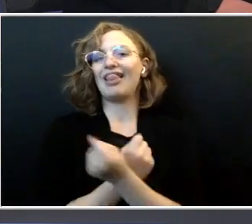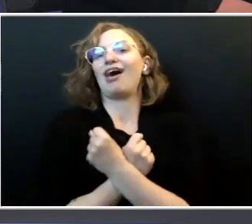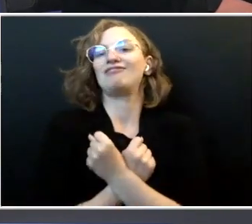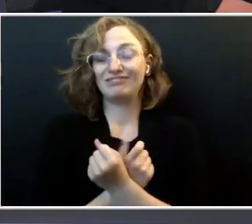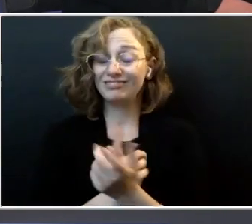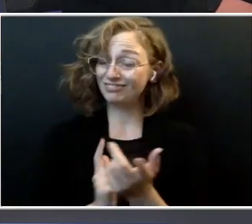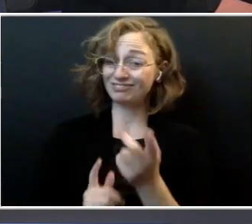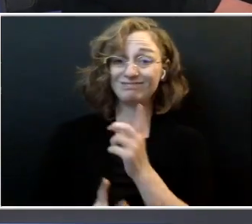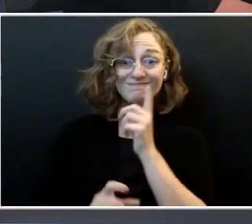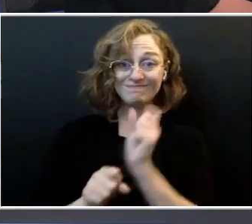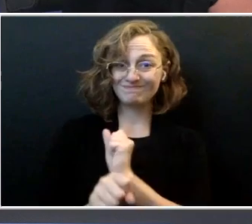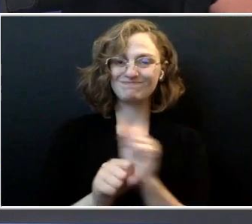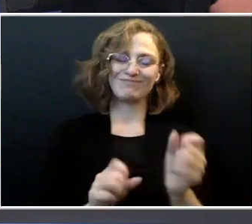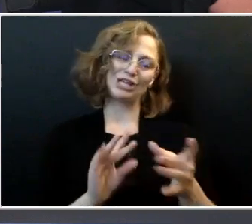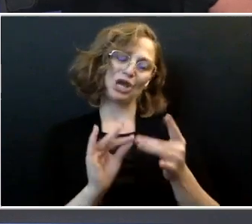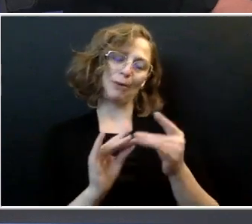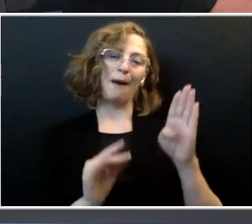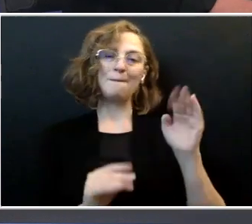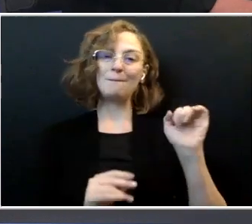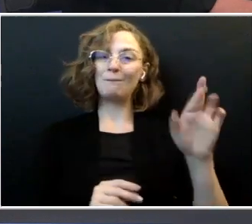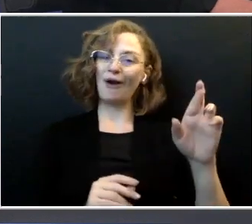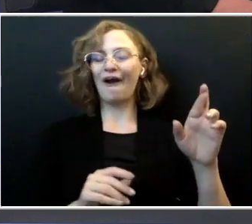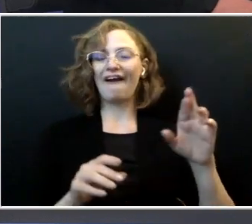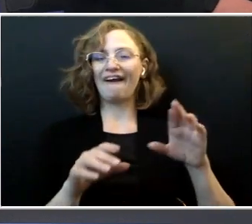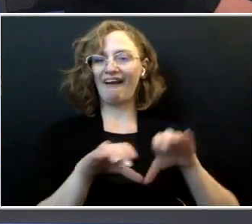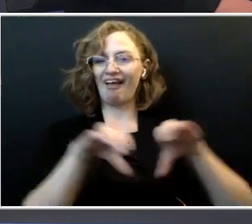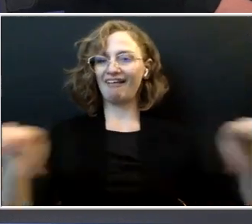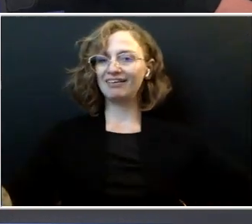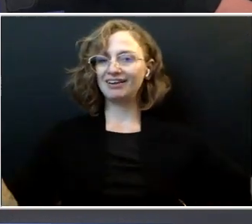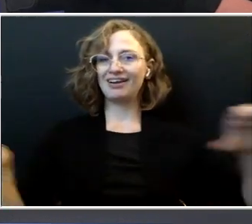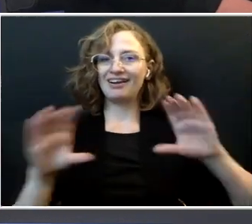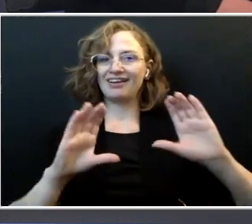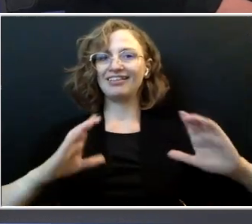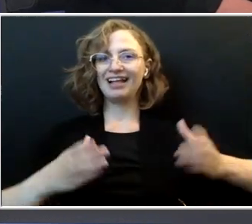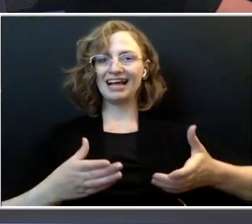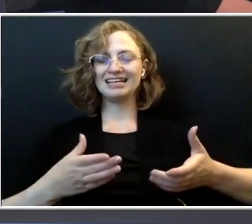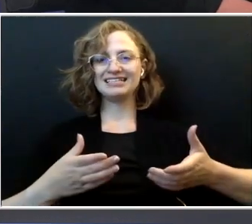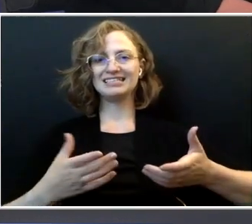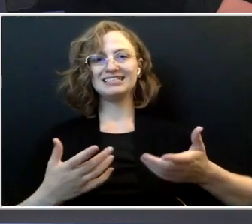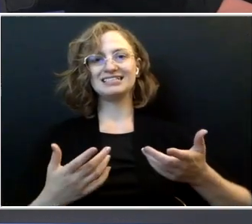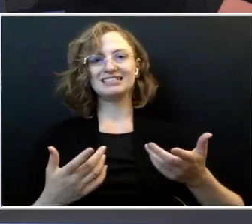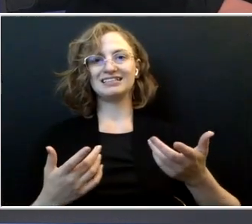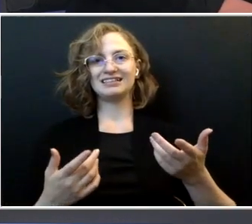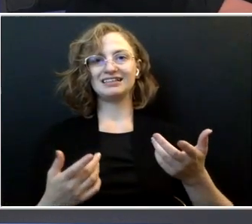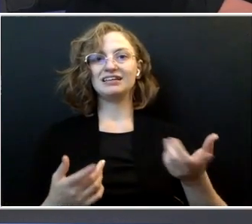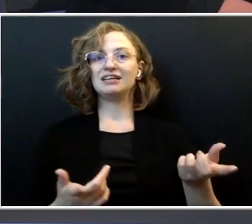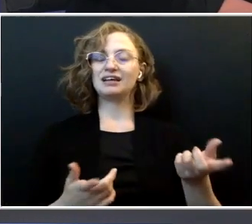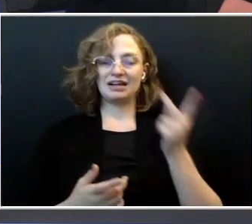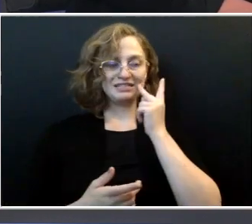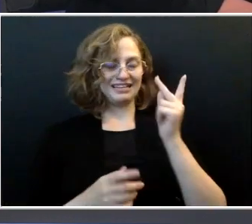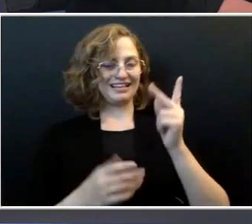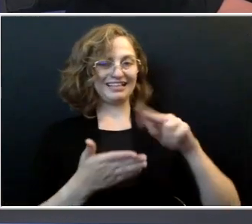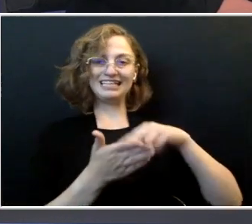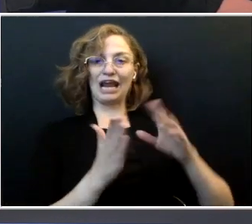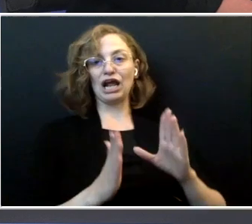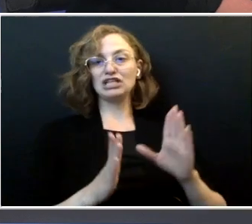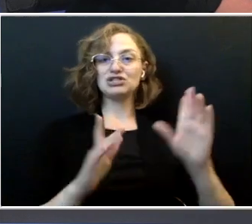class, and it's kind of weird. We're talking about bar class, I guess, but you know, oh, that's for the dancers doing stuff like that. What I found as I got older is that's been the